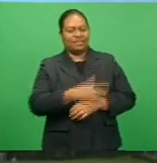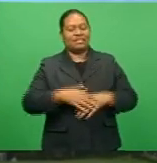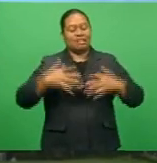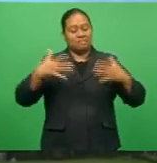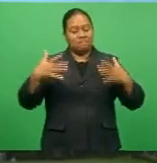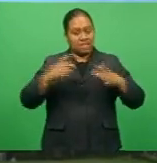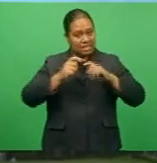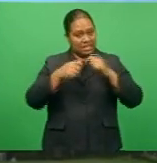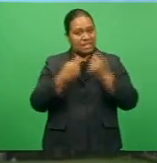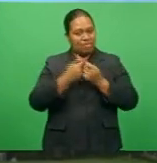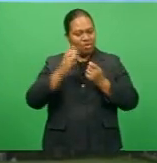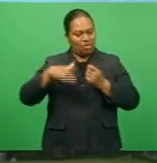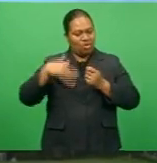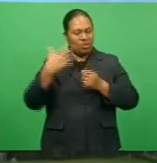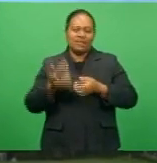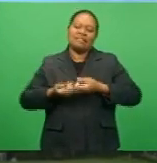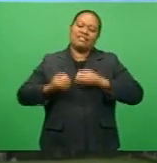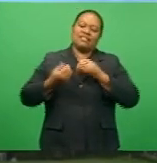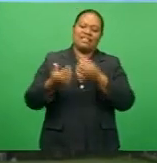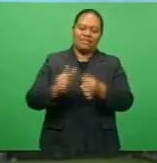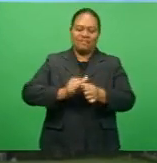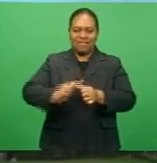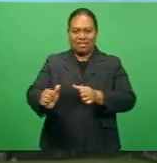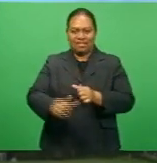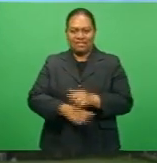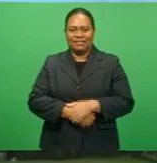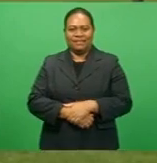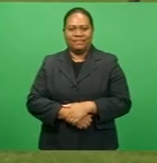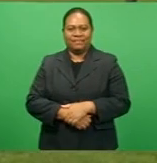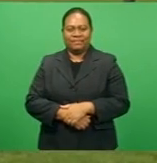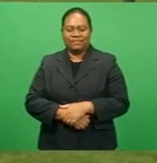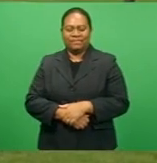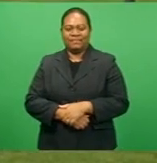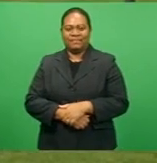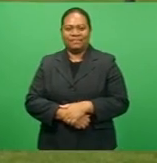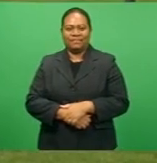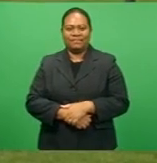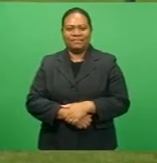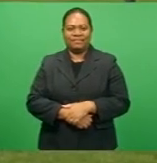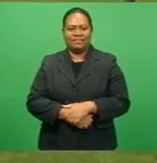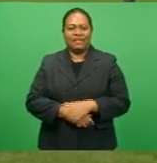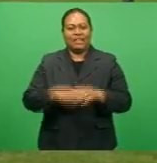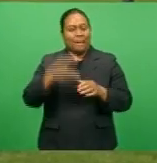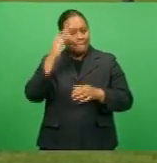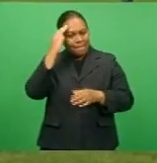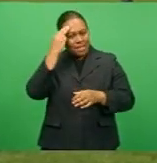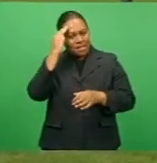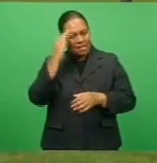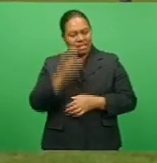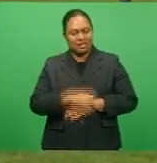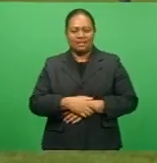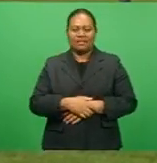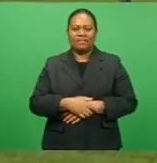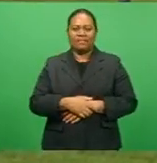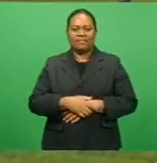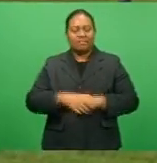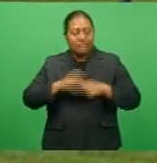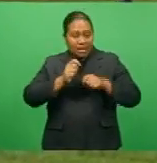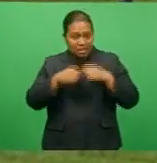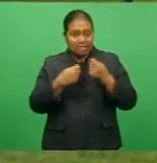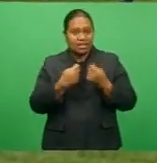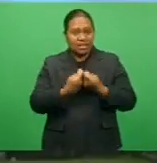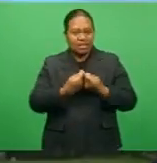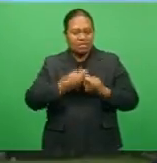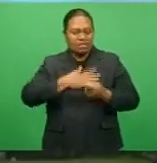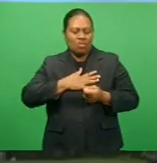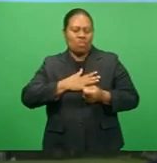this, you should always give your best. And it's a mentality. The team that really wants it the most